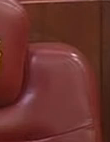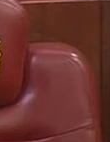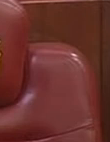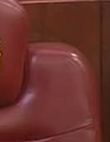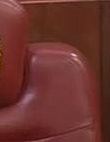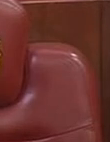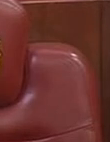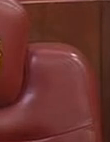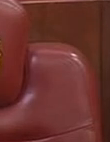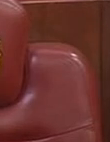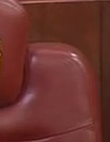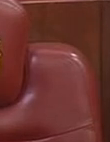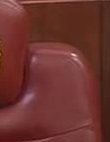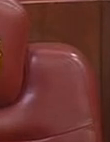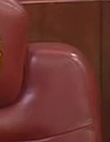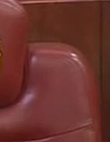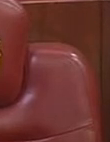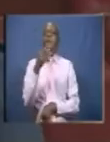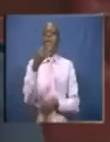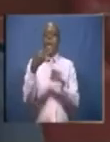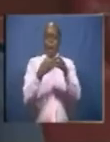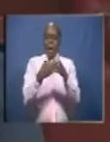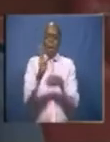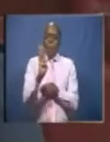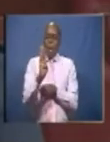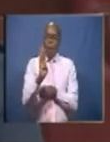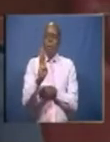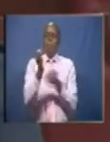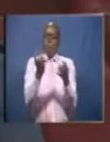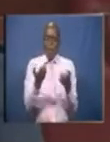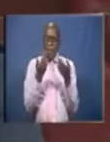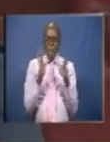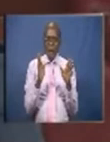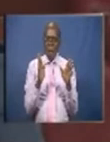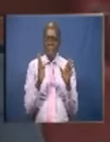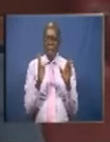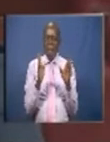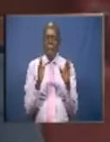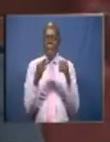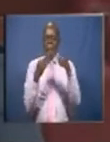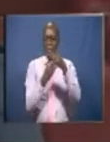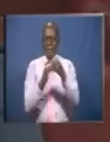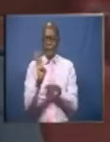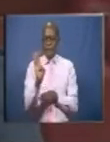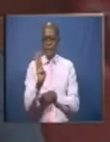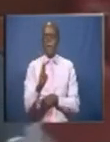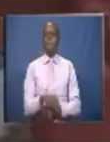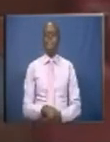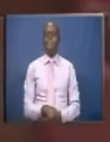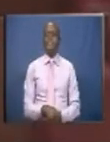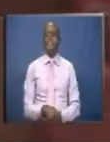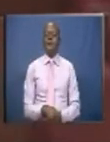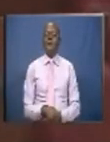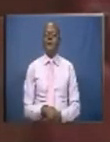So this is a very serious matter, Mr. Speaker. So the CDF board is already in receipt of that 8 billion shillings, Mr.